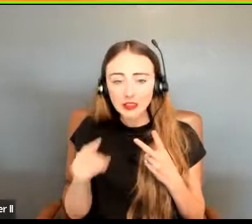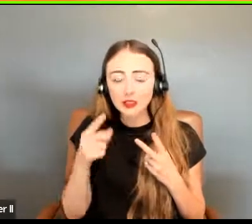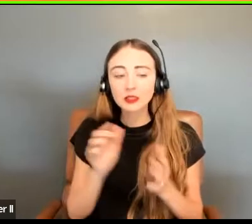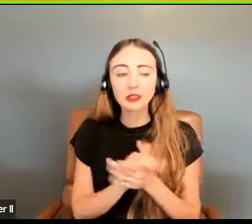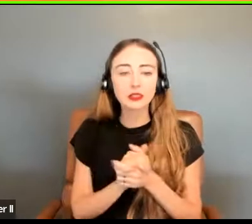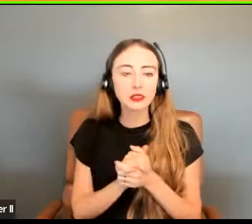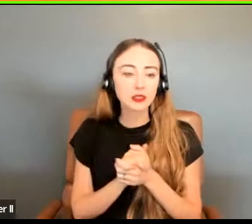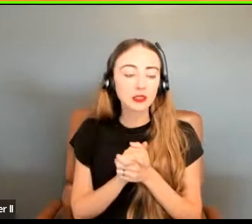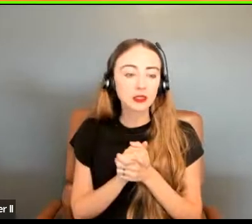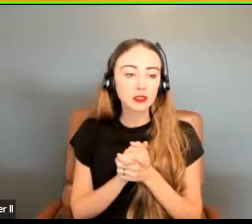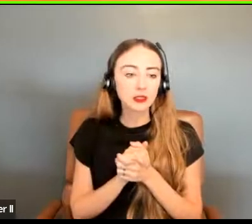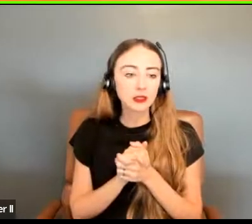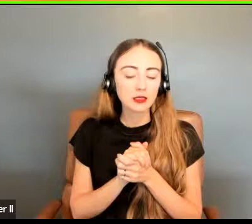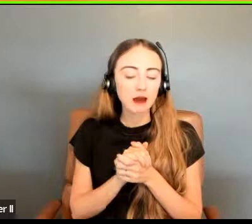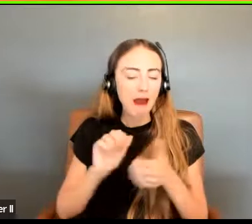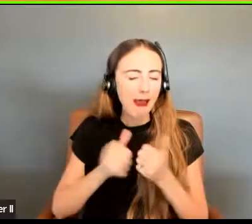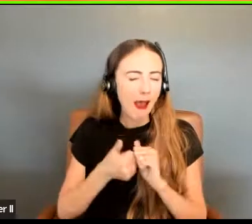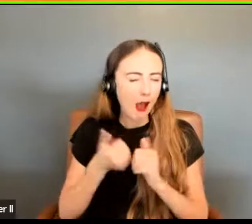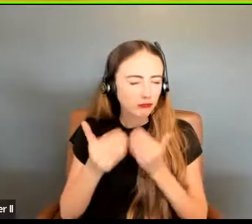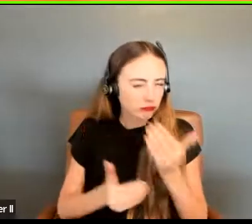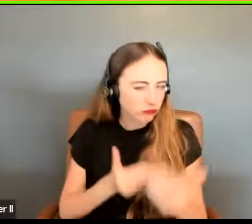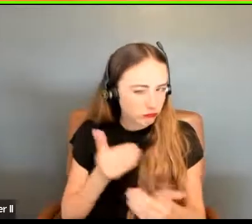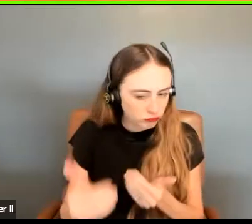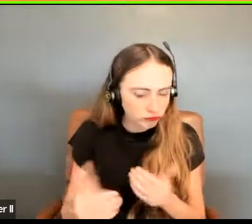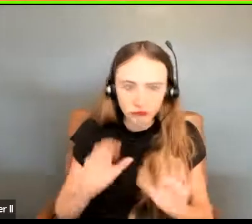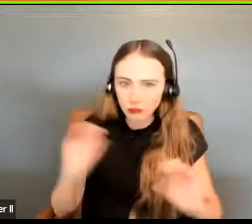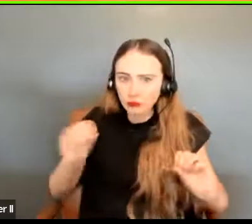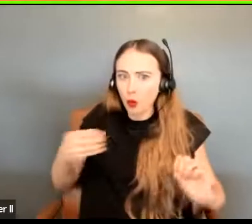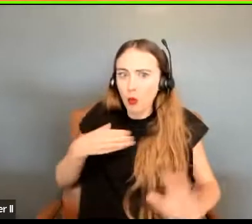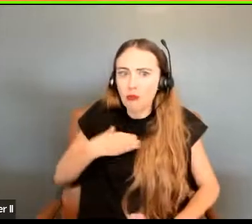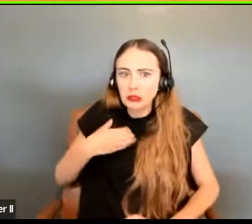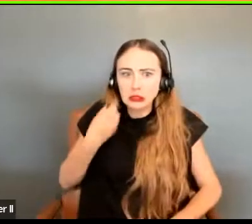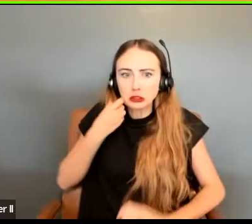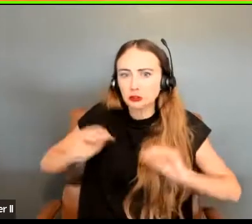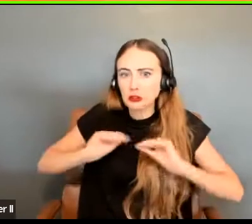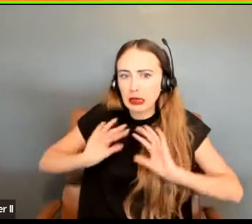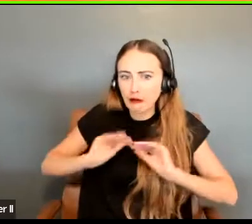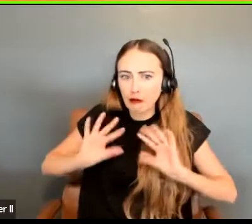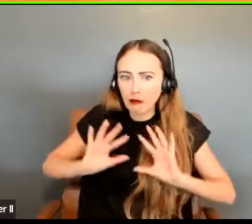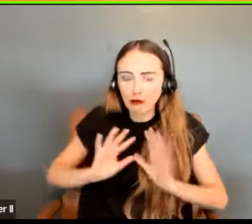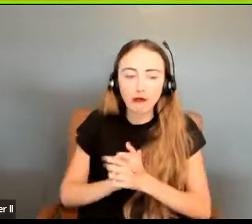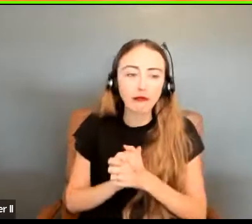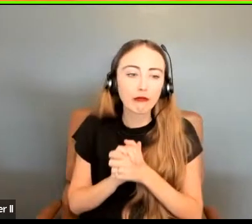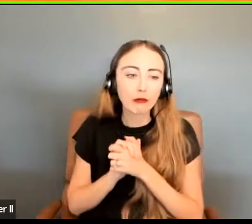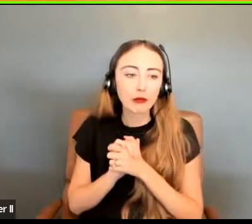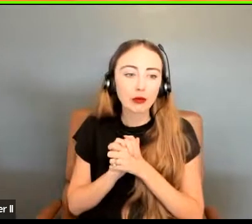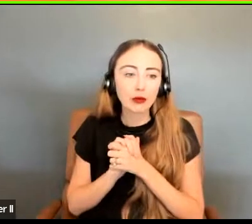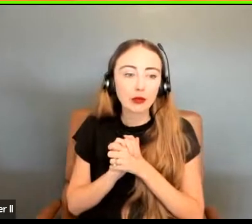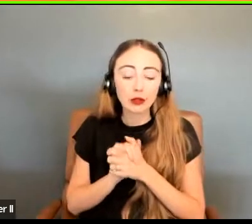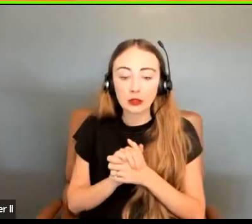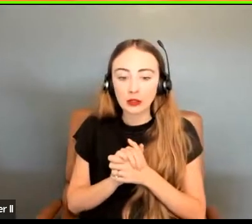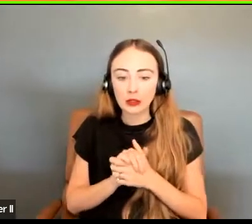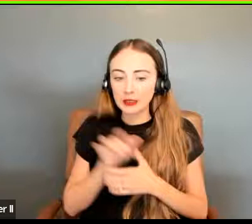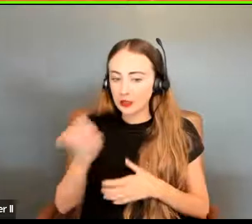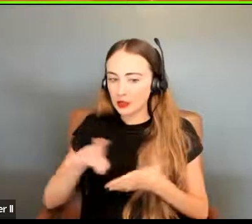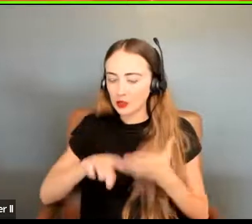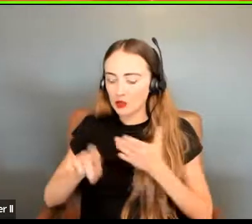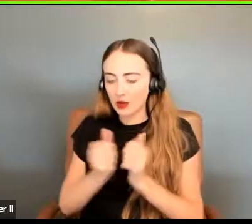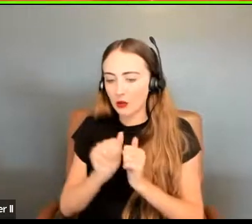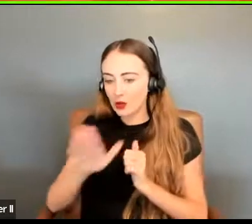administrative, how this would work. I have no opposition. I just want to be clear. And you said you needed to check with your